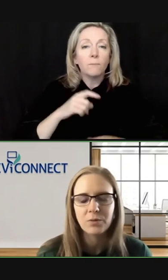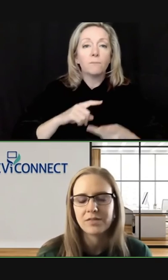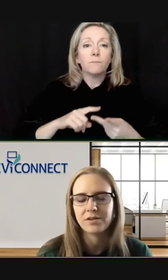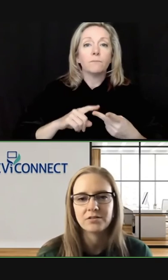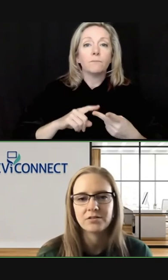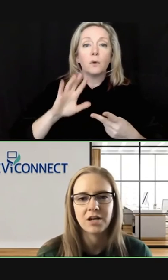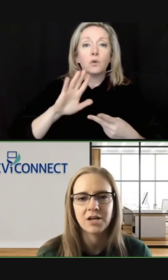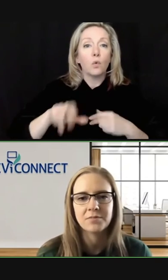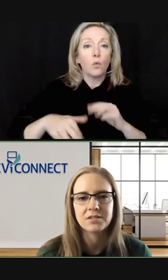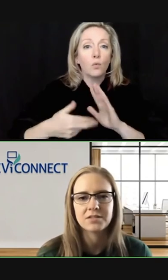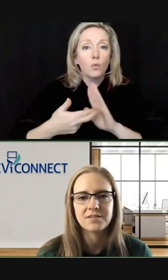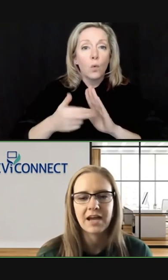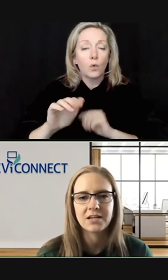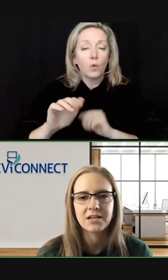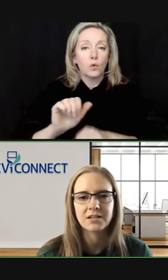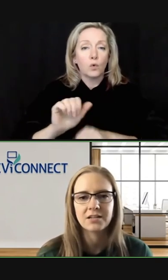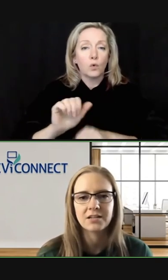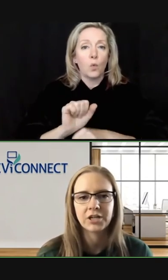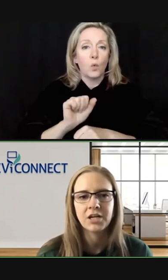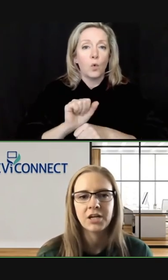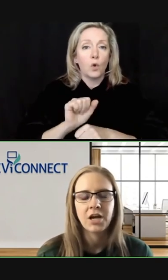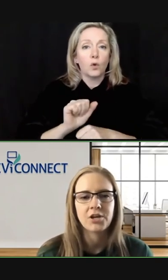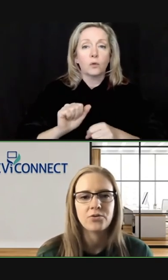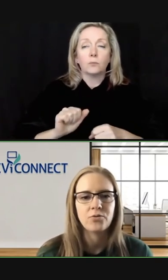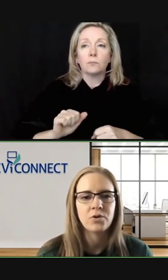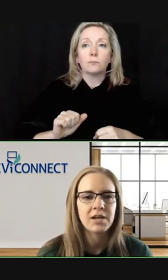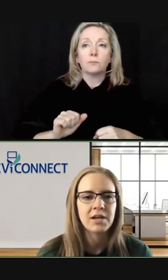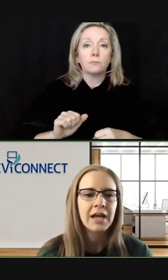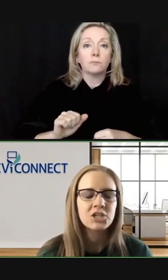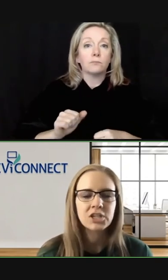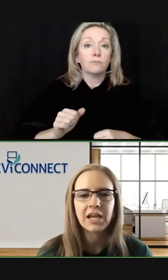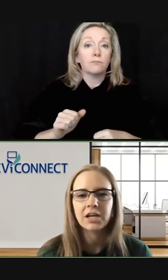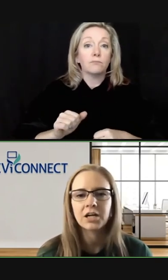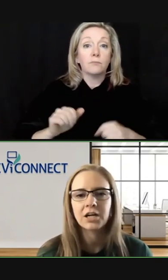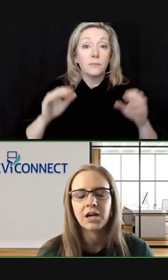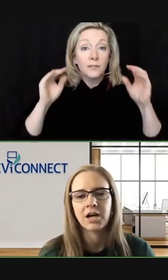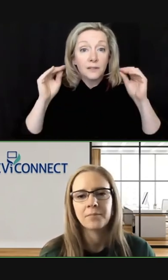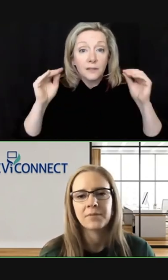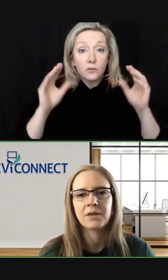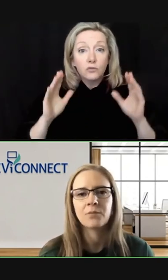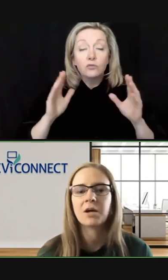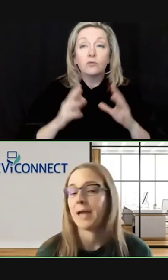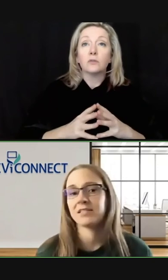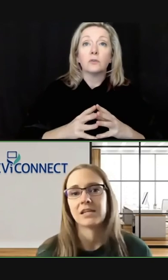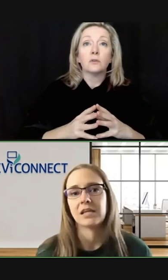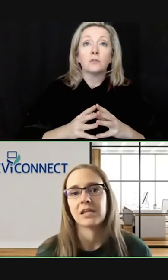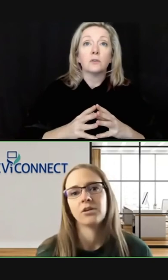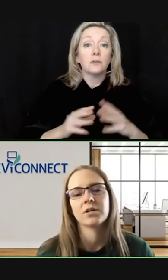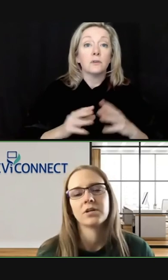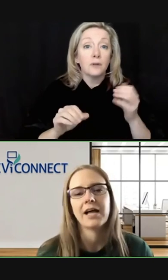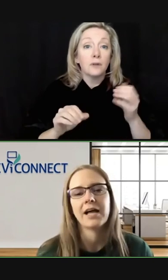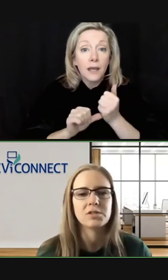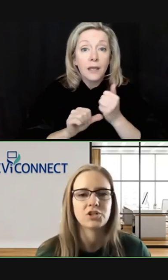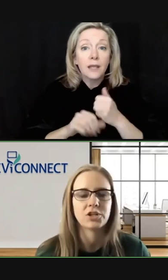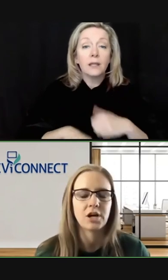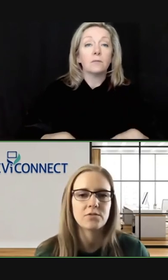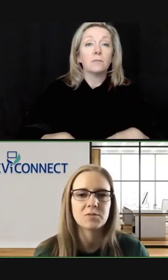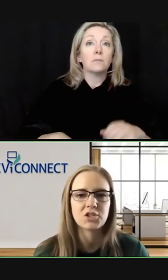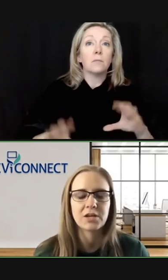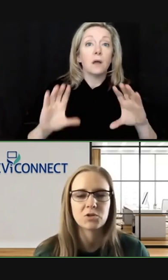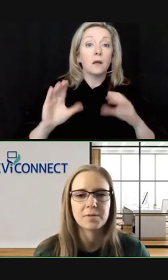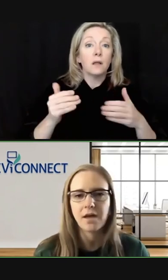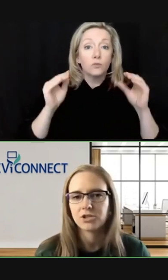your role with your CVI learner. Are you an educator? In what capacity? You know, are you a classroom